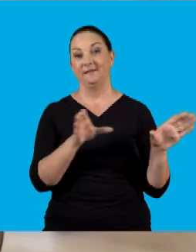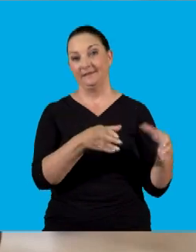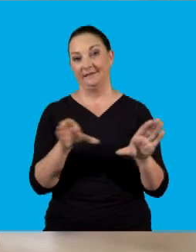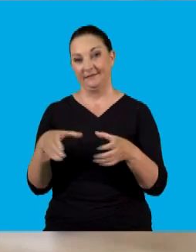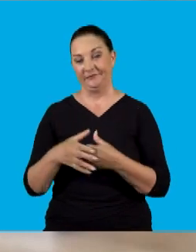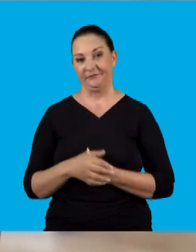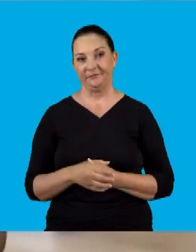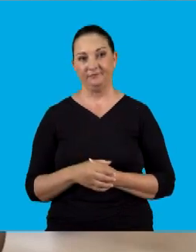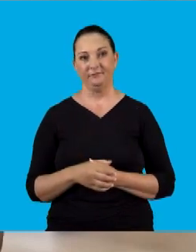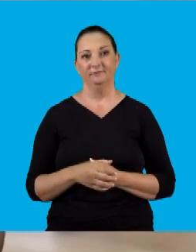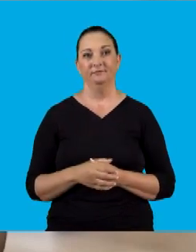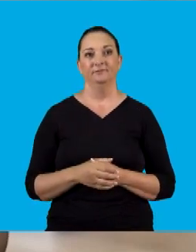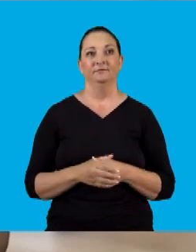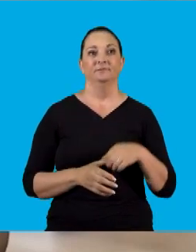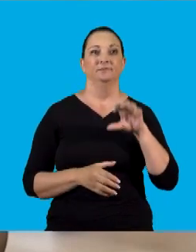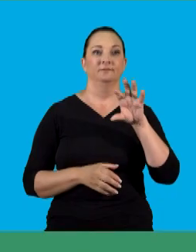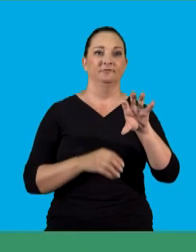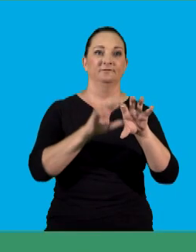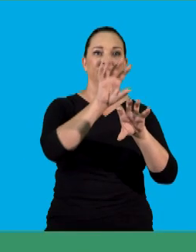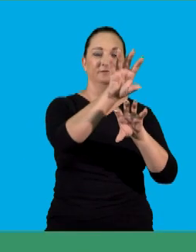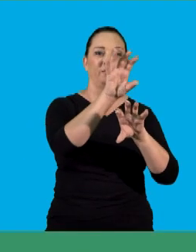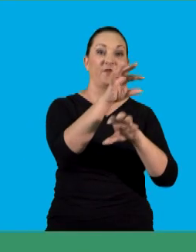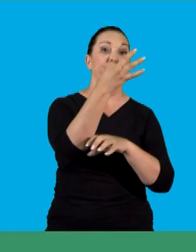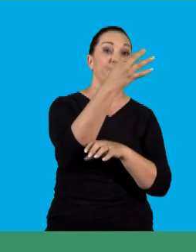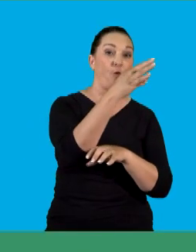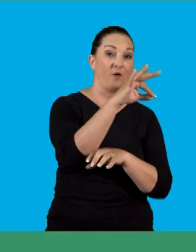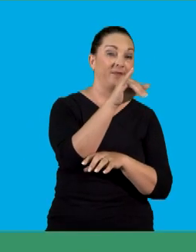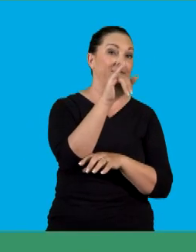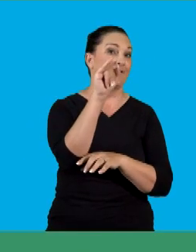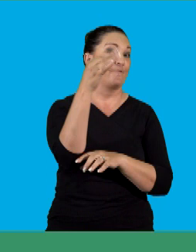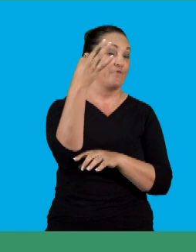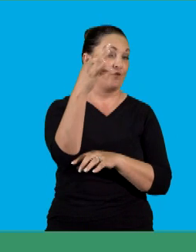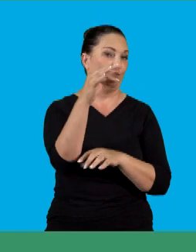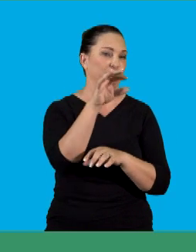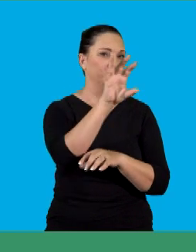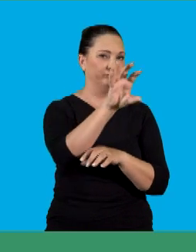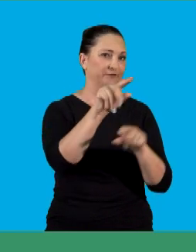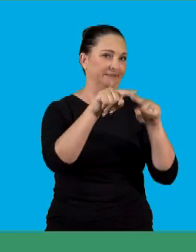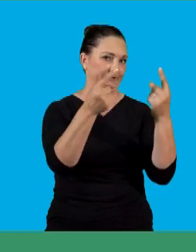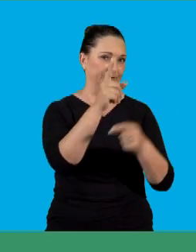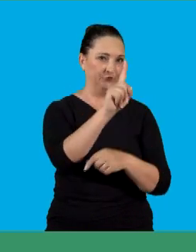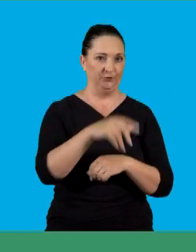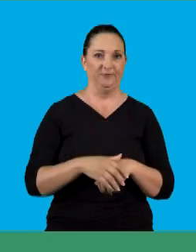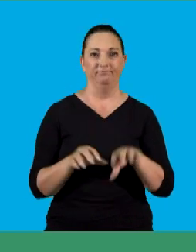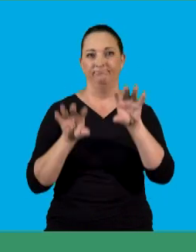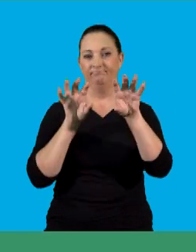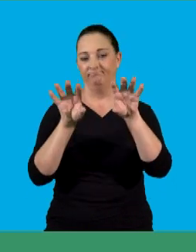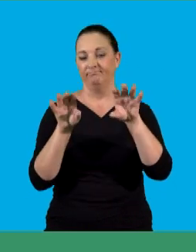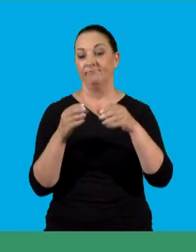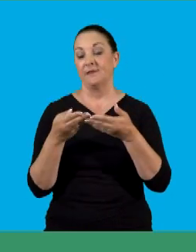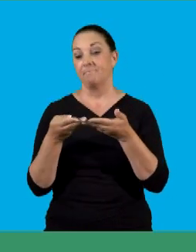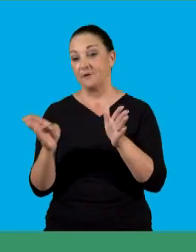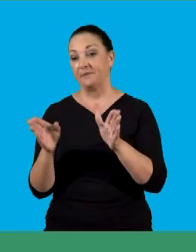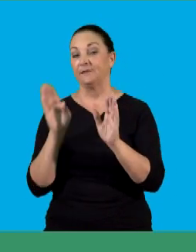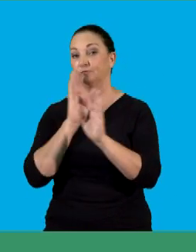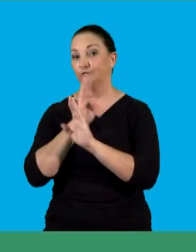sectors. So firstly, we looked at the differences between the formal and informal sectors. We moved on to the meaning of public